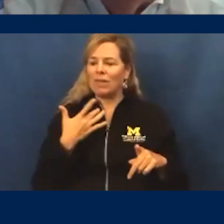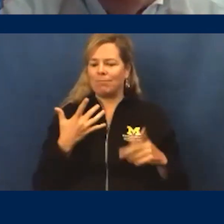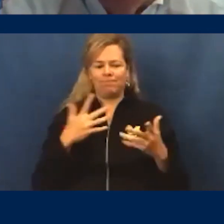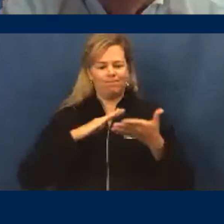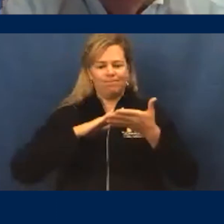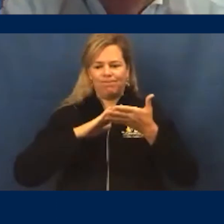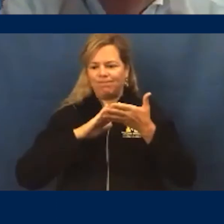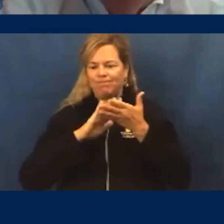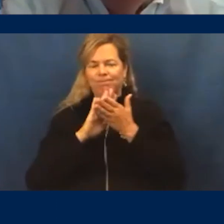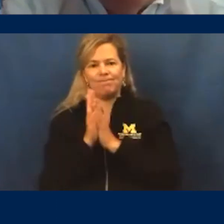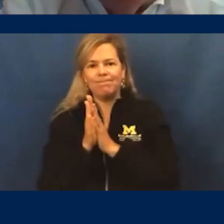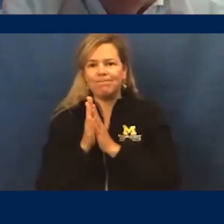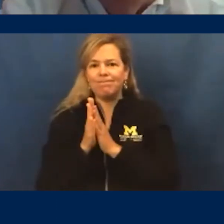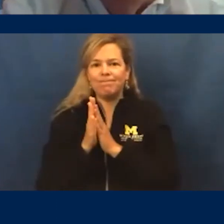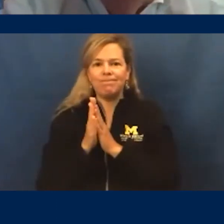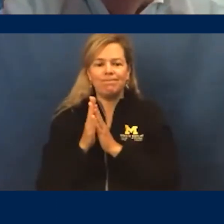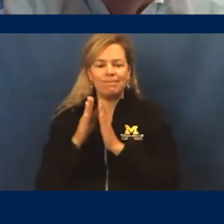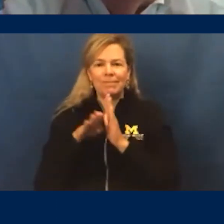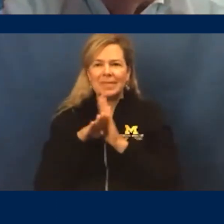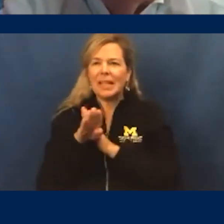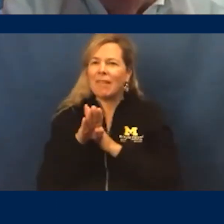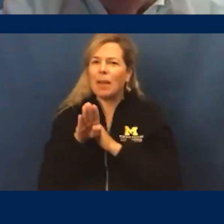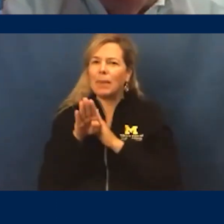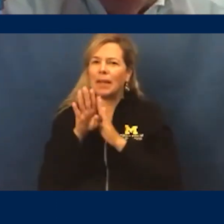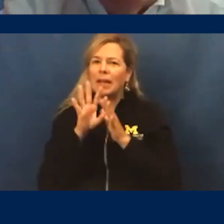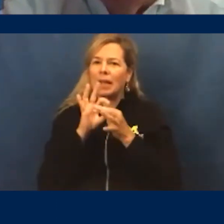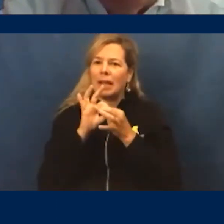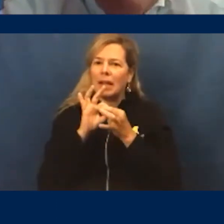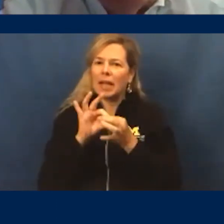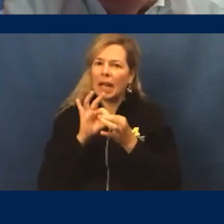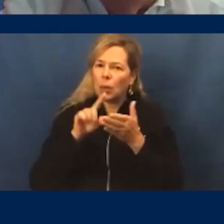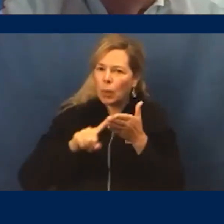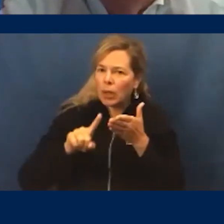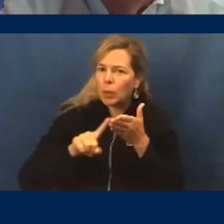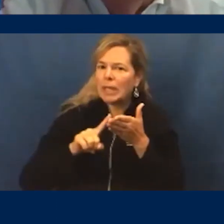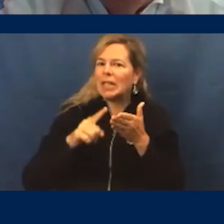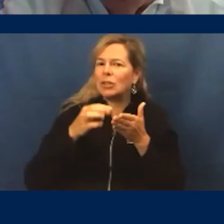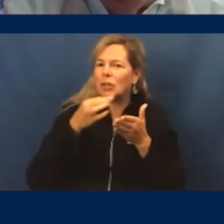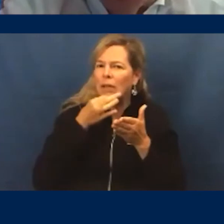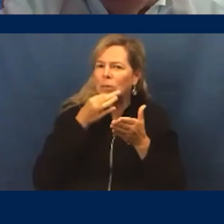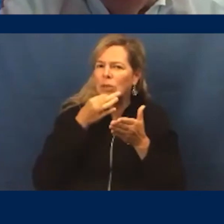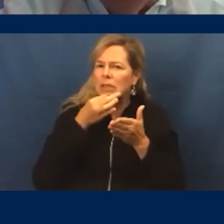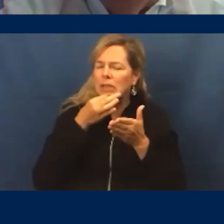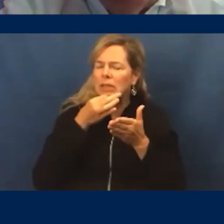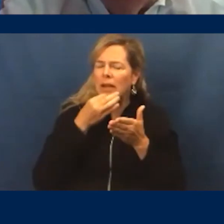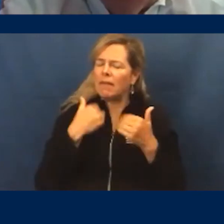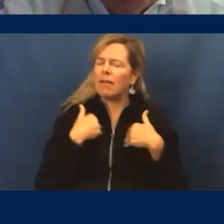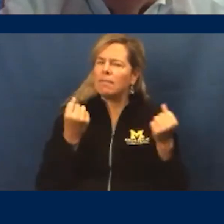either developing or connecting fully with research expertise and capacity. I've had quite a number